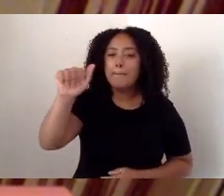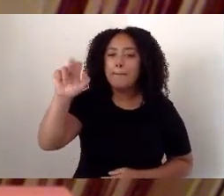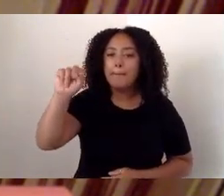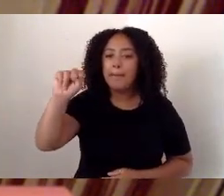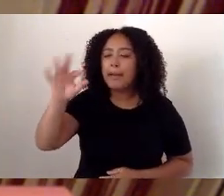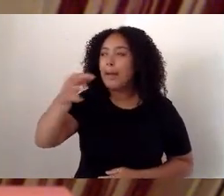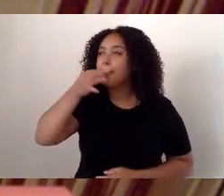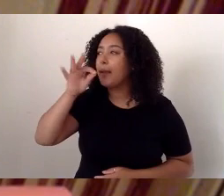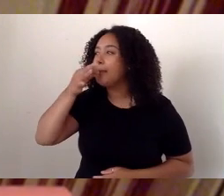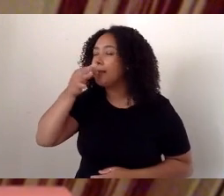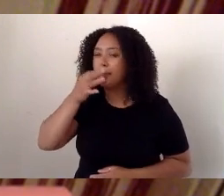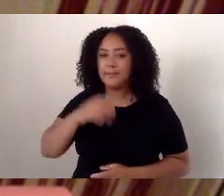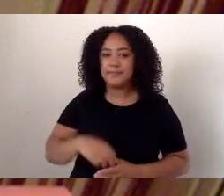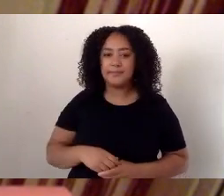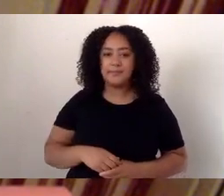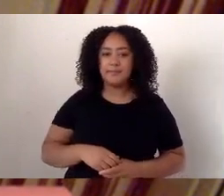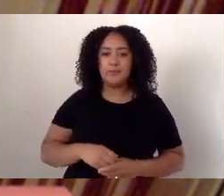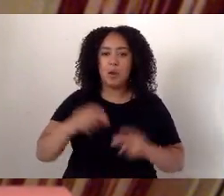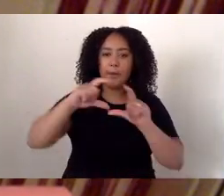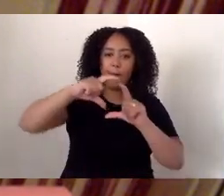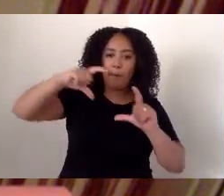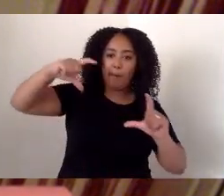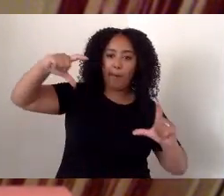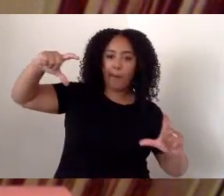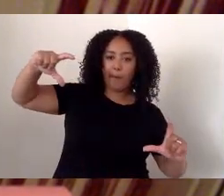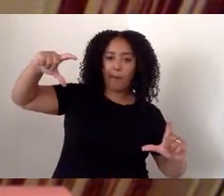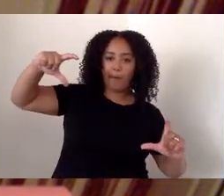wide, just like that.